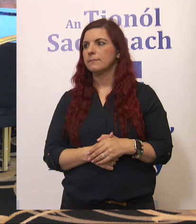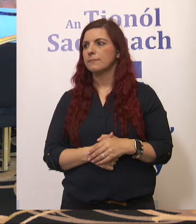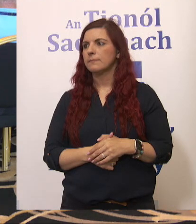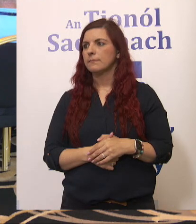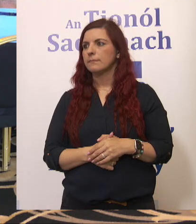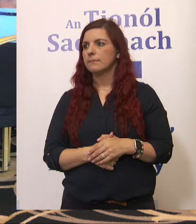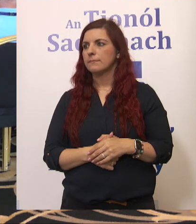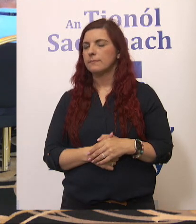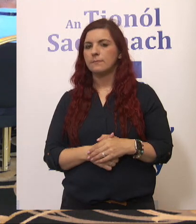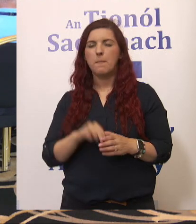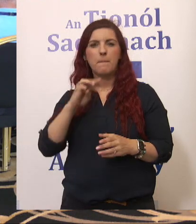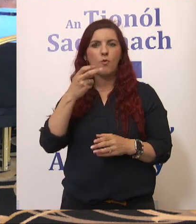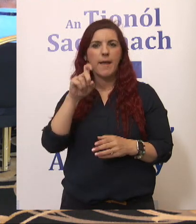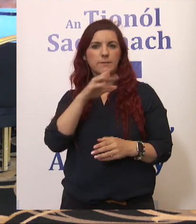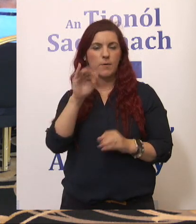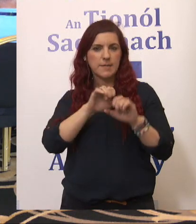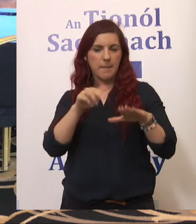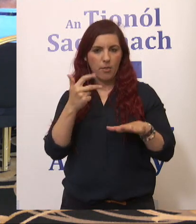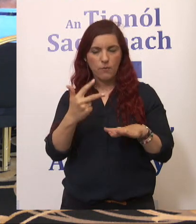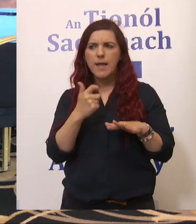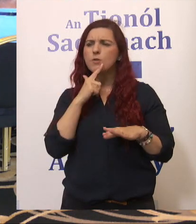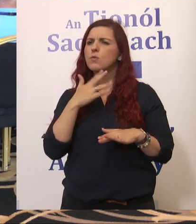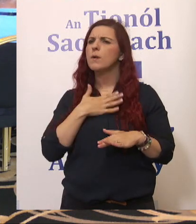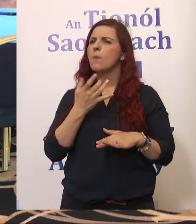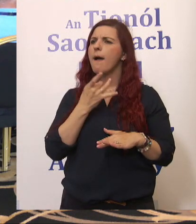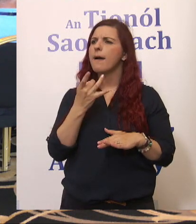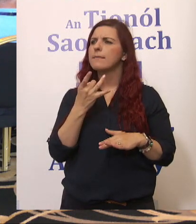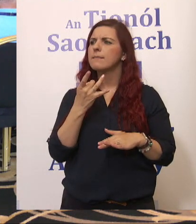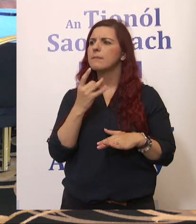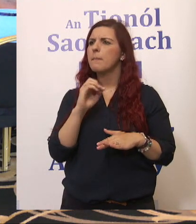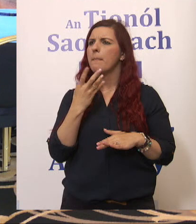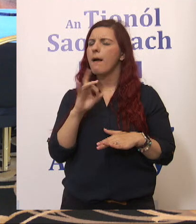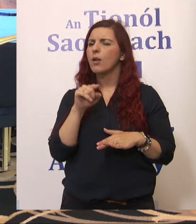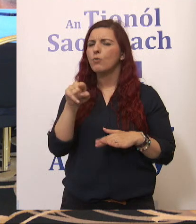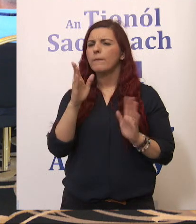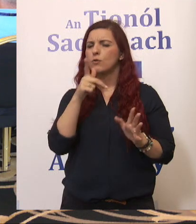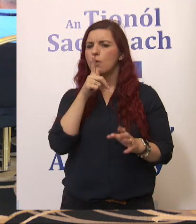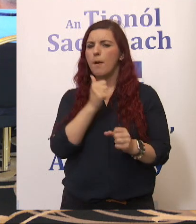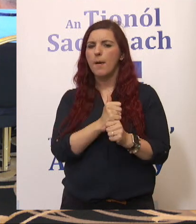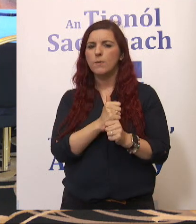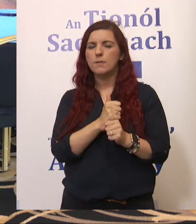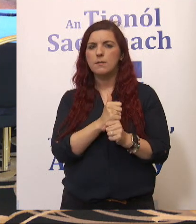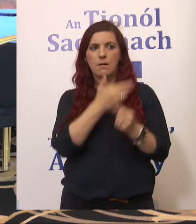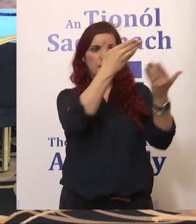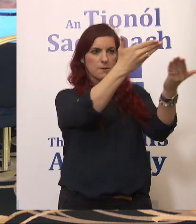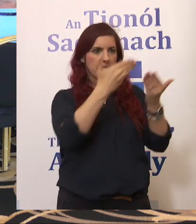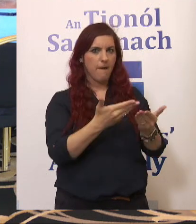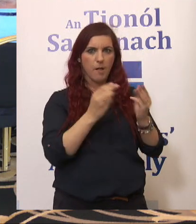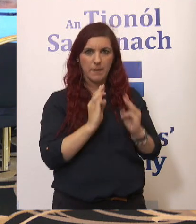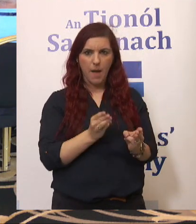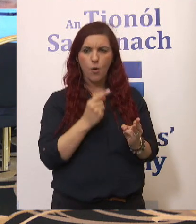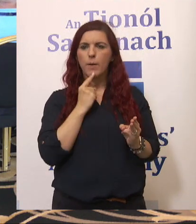Maria Quill, Table 3. I'm just wondering, Mark, you were talking there about devolving power,